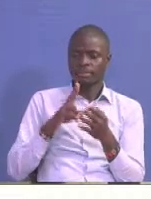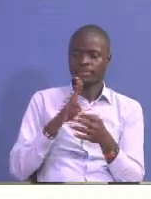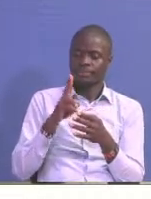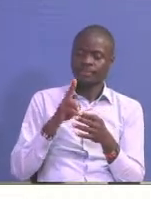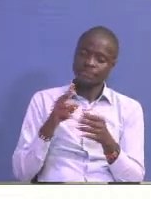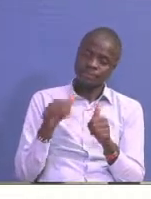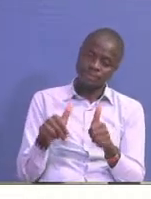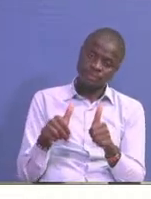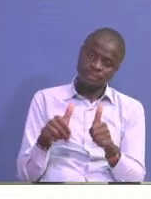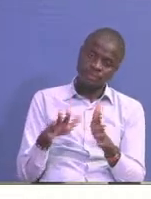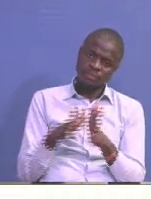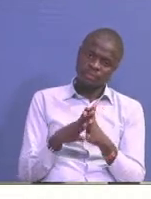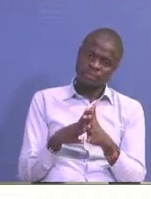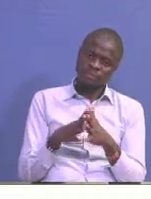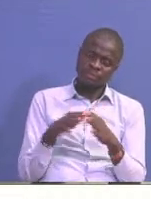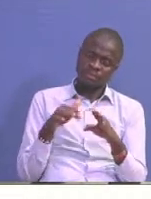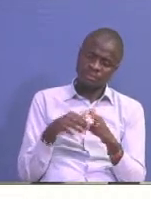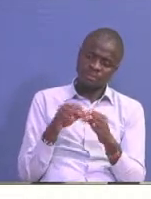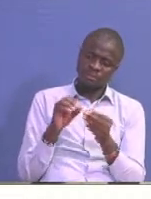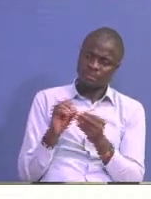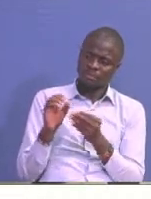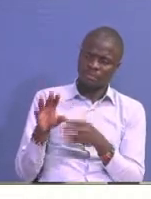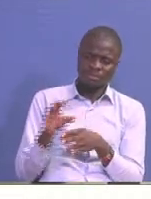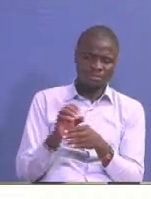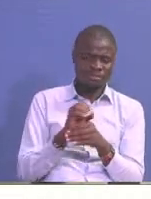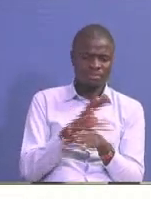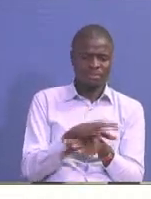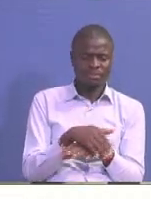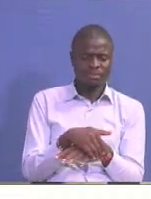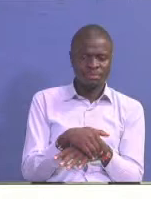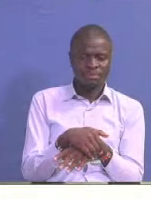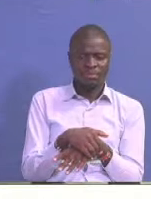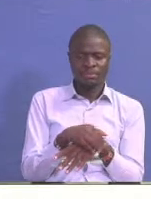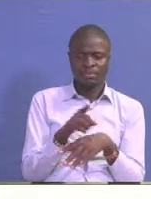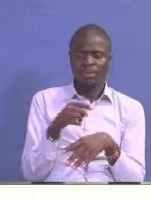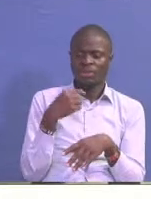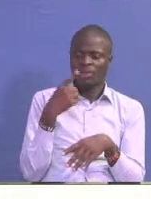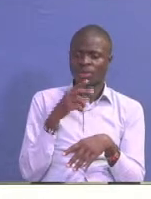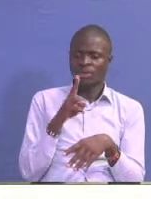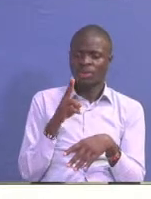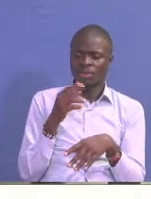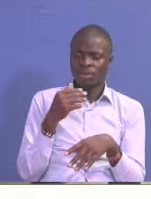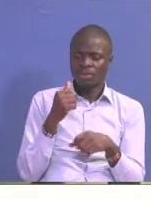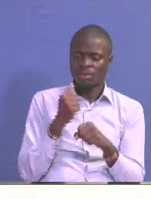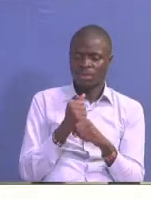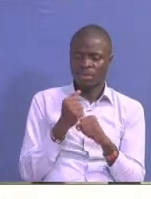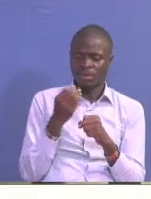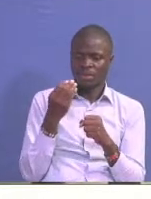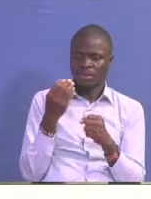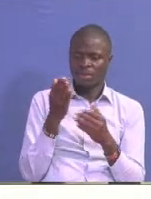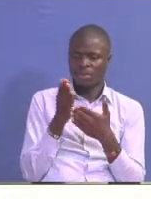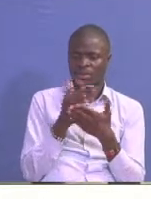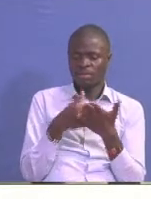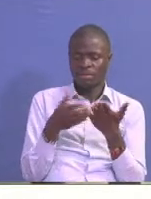optimized in their allocation. Those of us who did a bit of economics, we talk